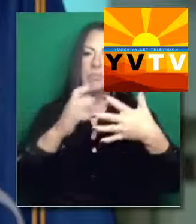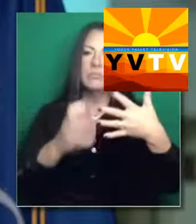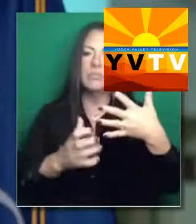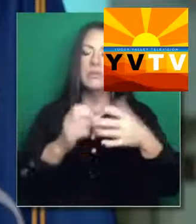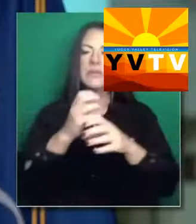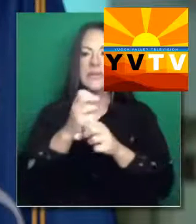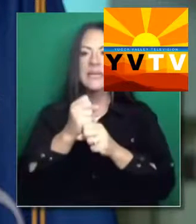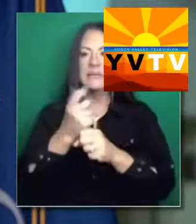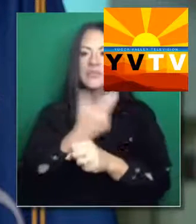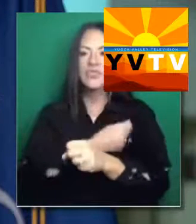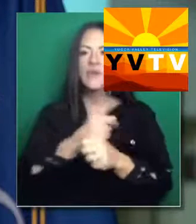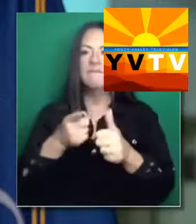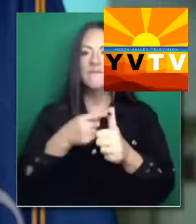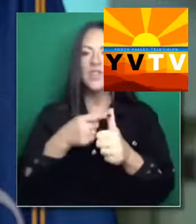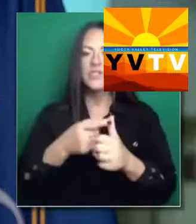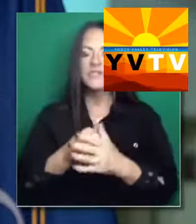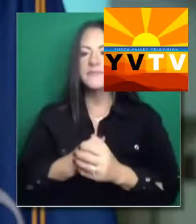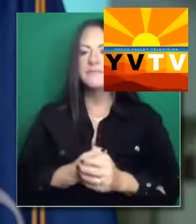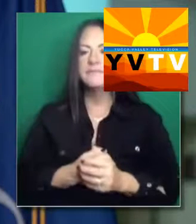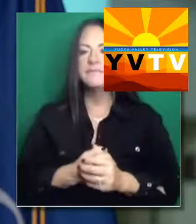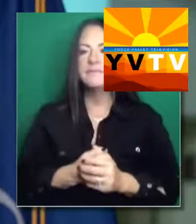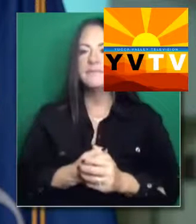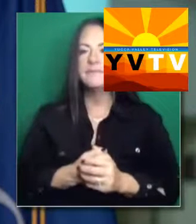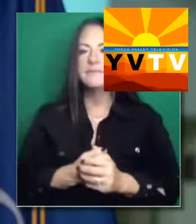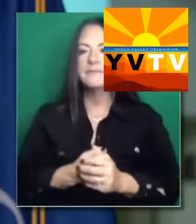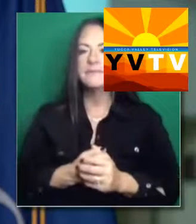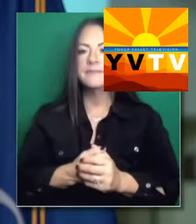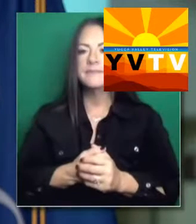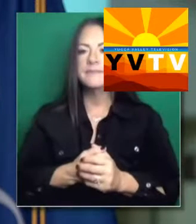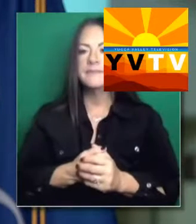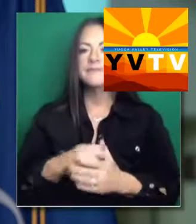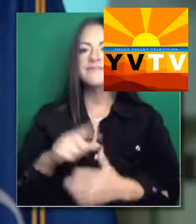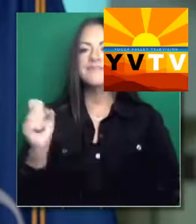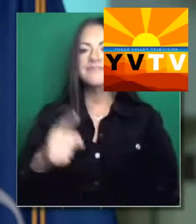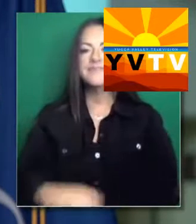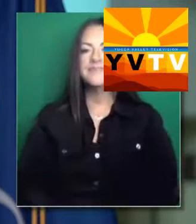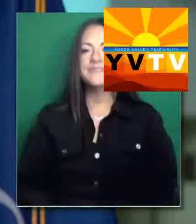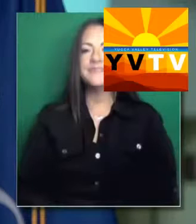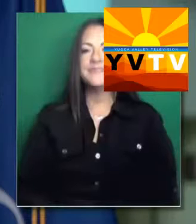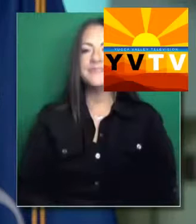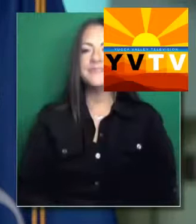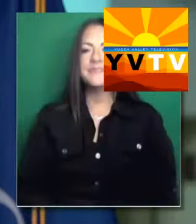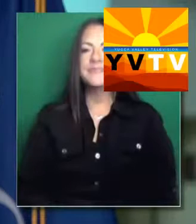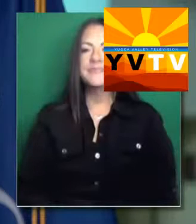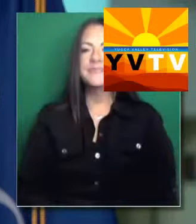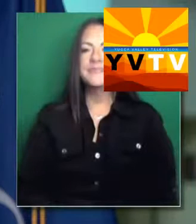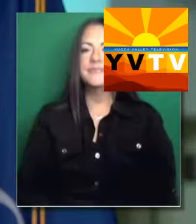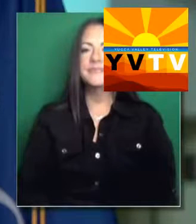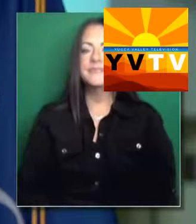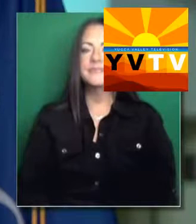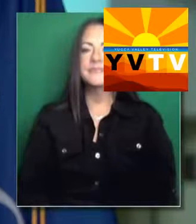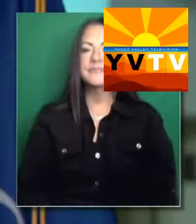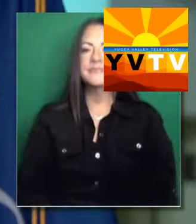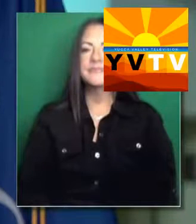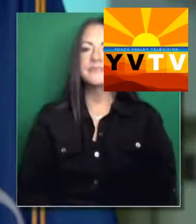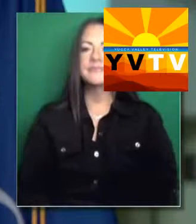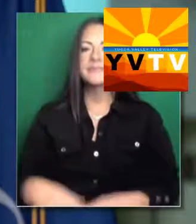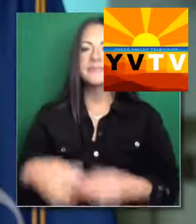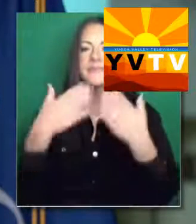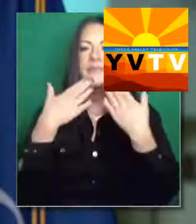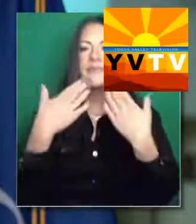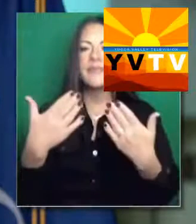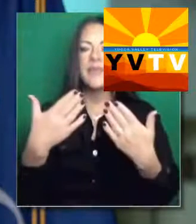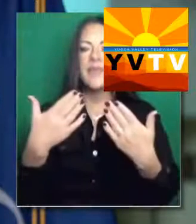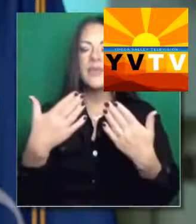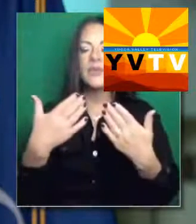Jeremy White, Politico. Hey, Governor. Thank you for the question. I want to echo some of my colleagues' questions about the pace of